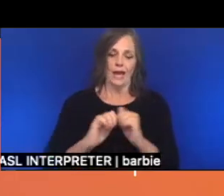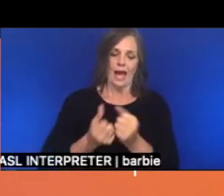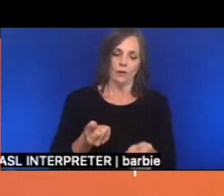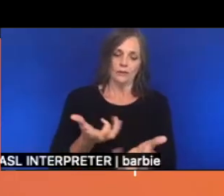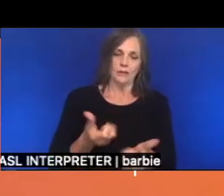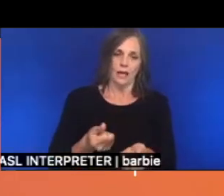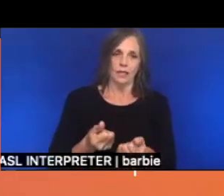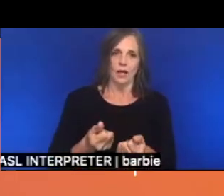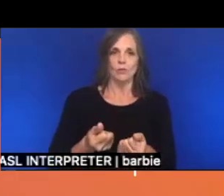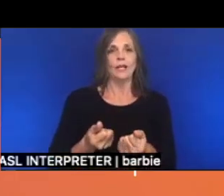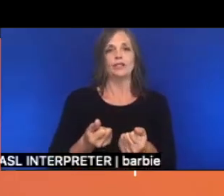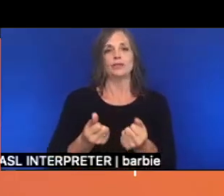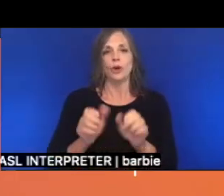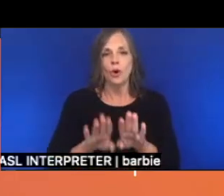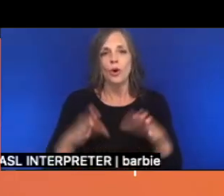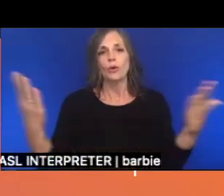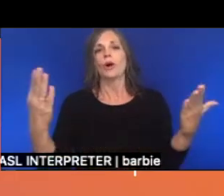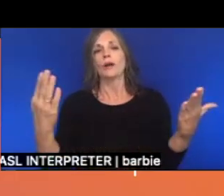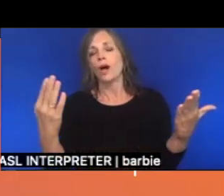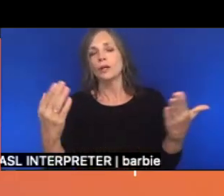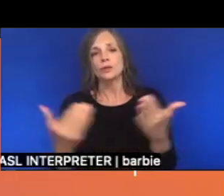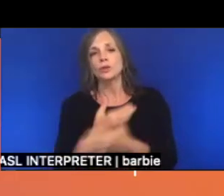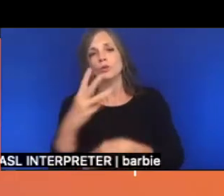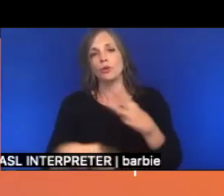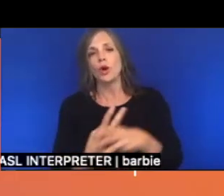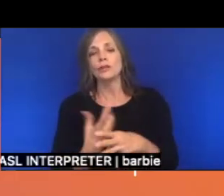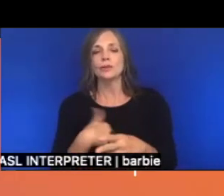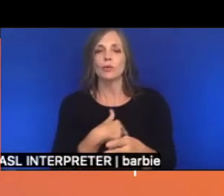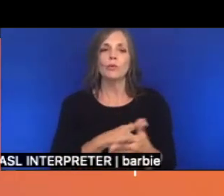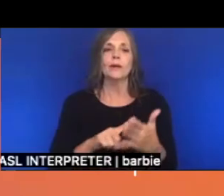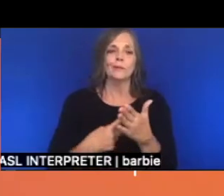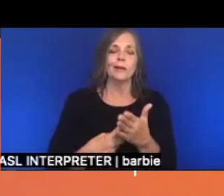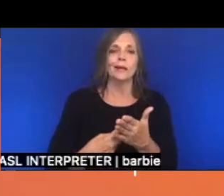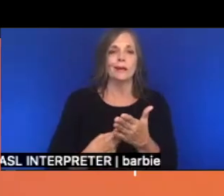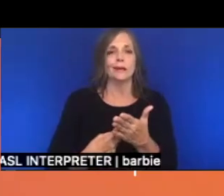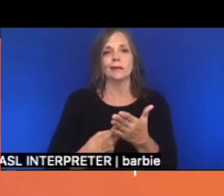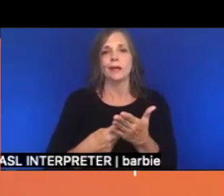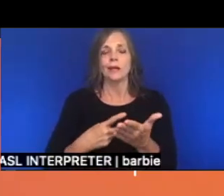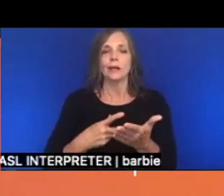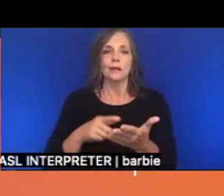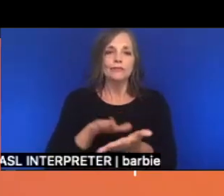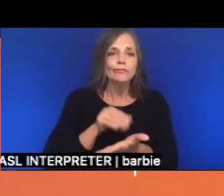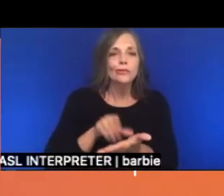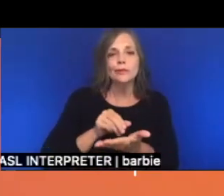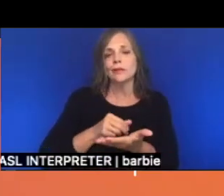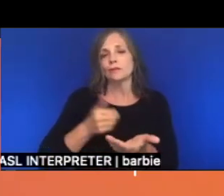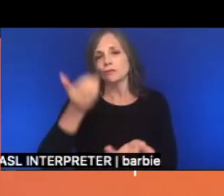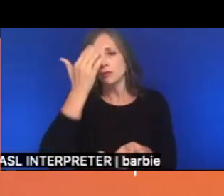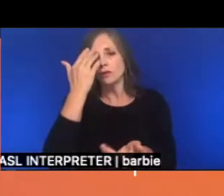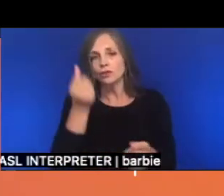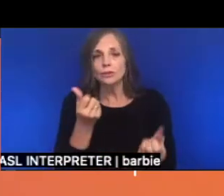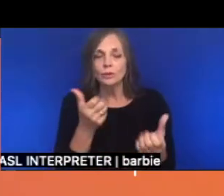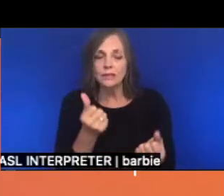World, we will be digging our knowledge into sign language. And by sign language, some